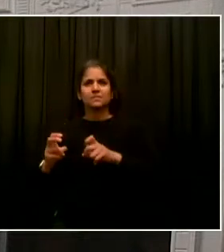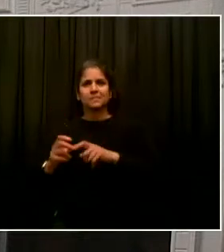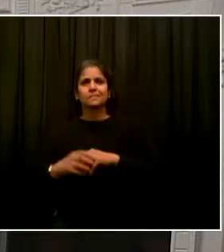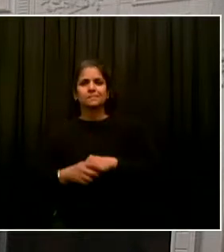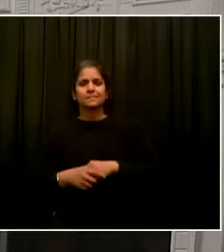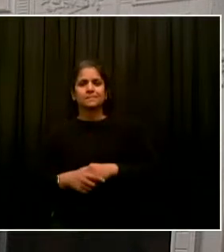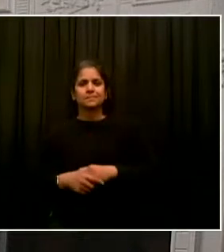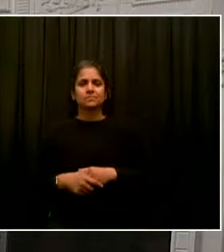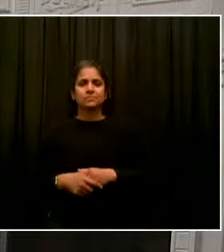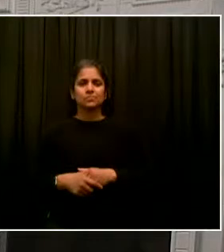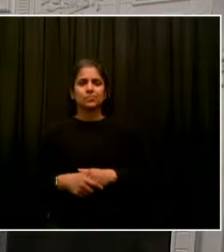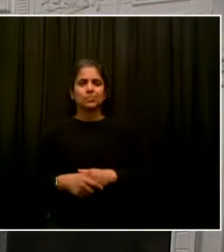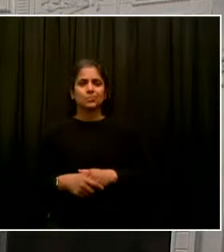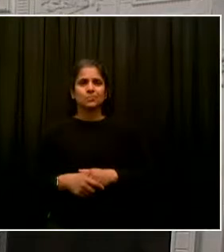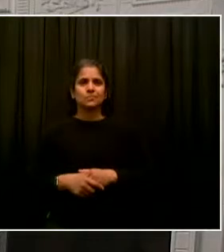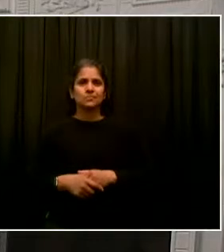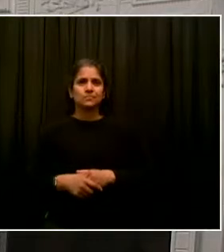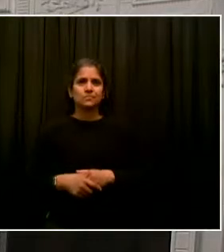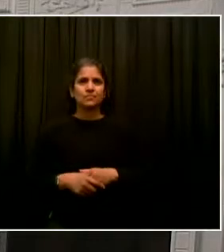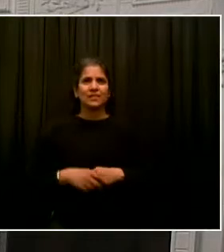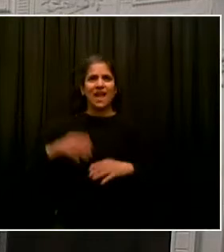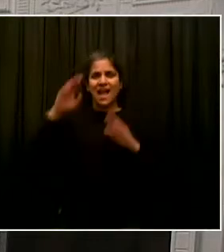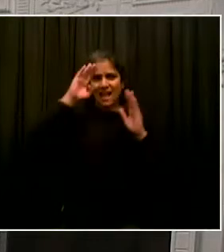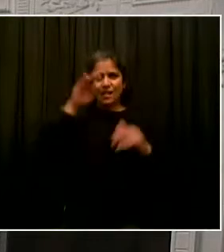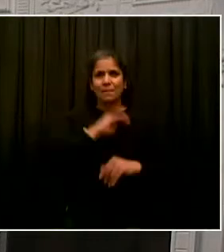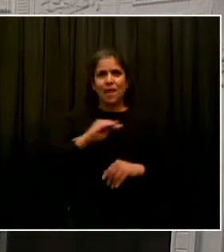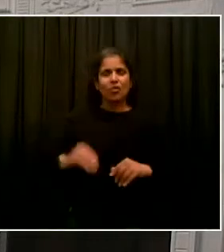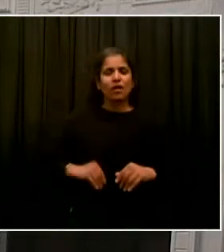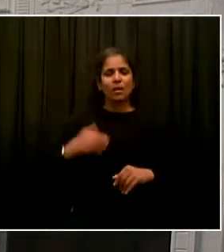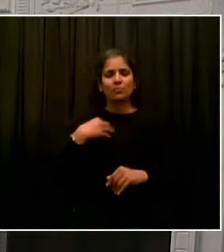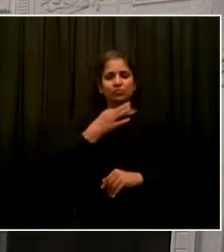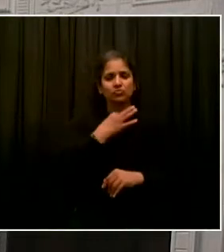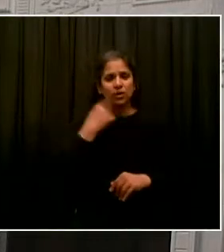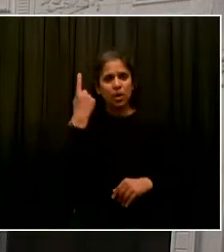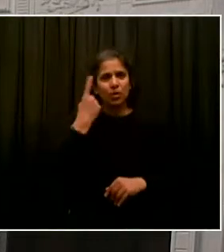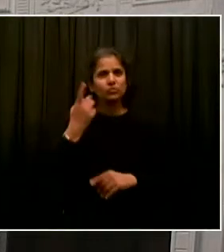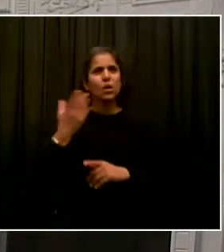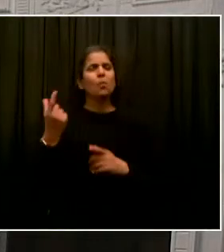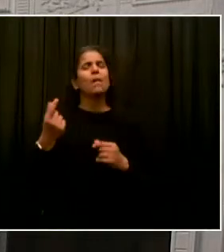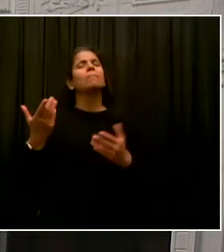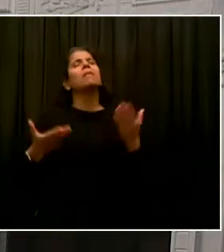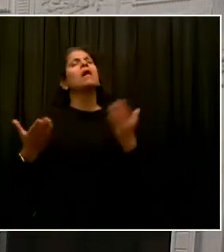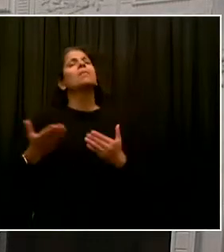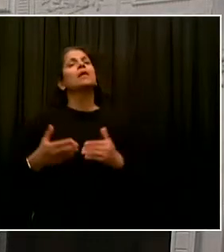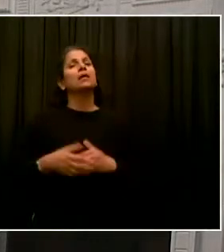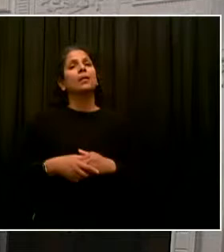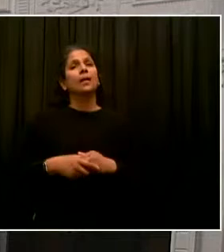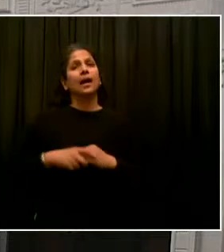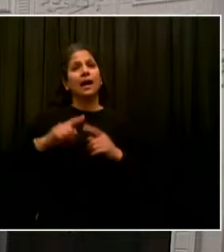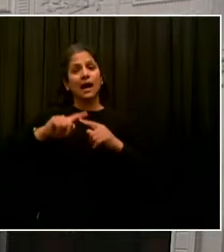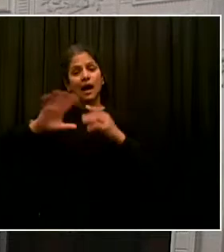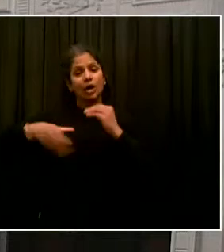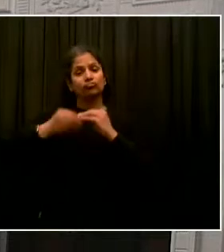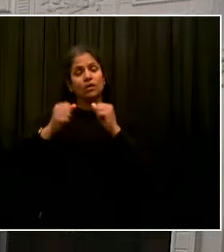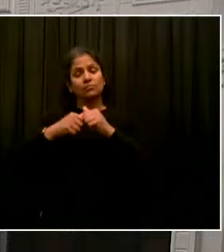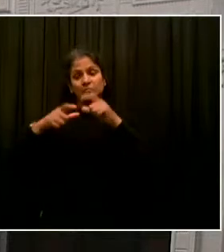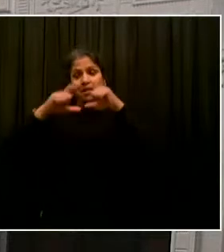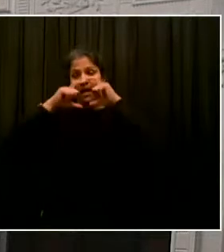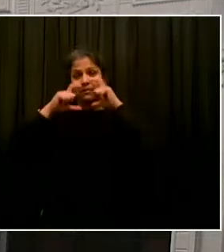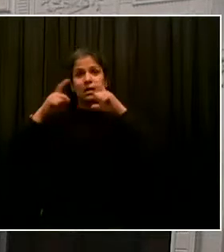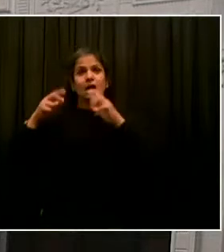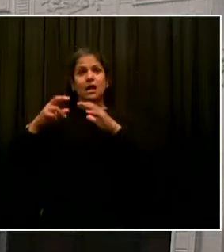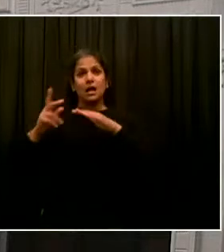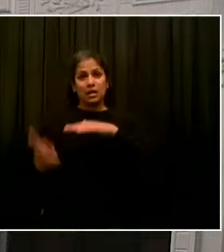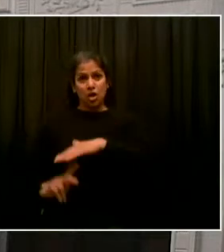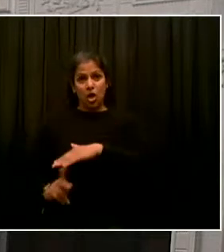Hi, Mayor. I'm curious, would you consider reinstating masks for children in kindergarten through 12th grade if we do move into that